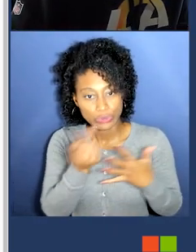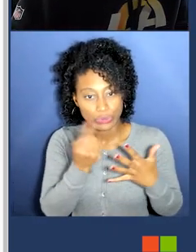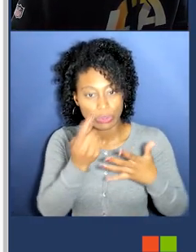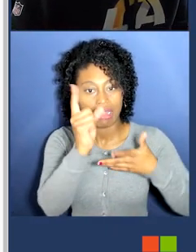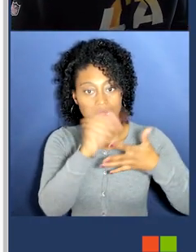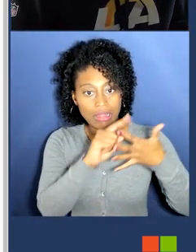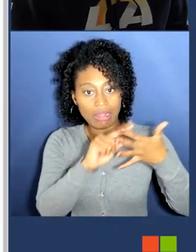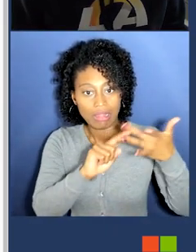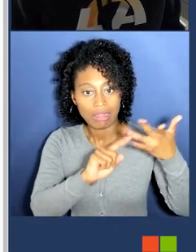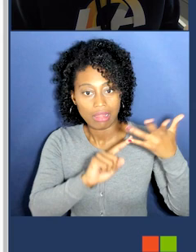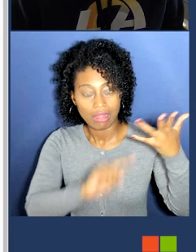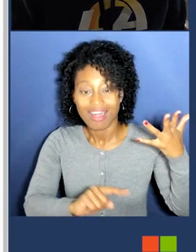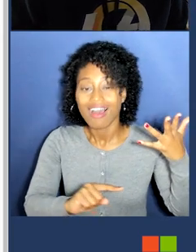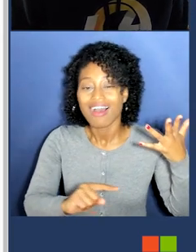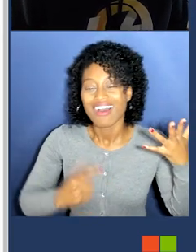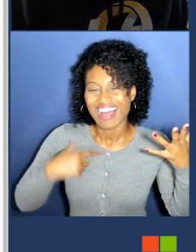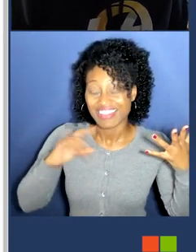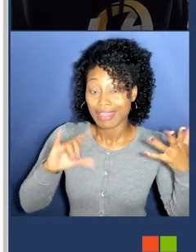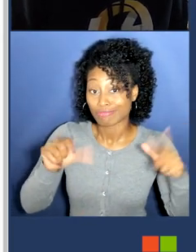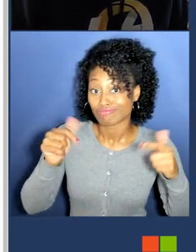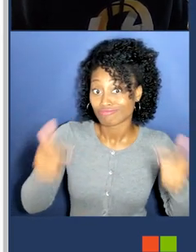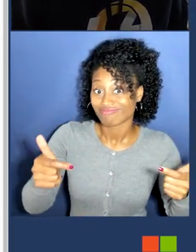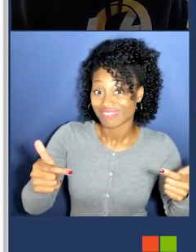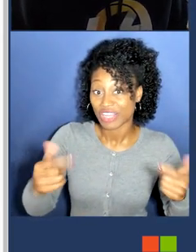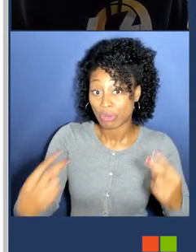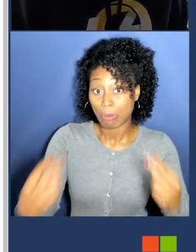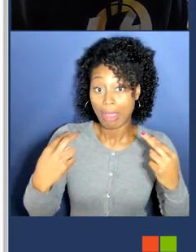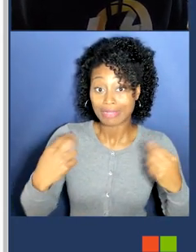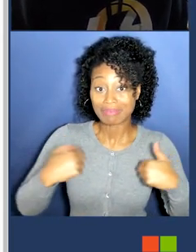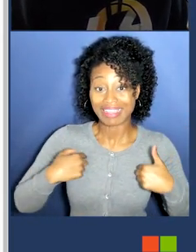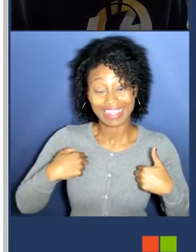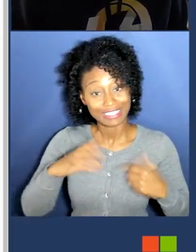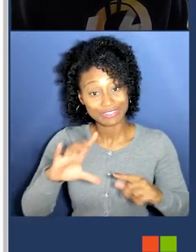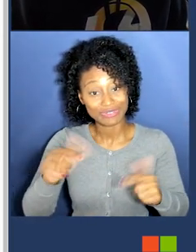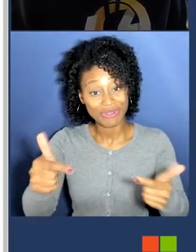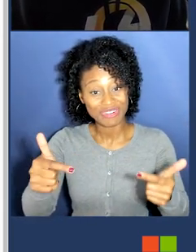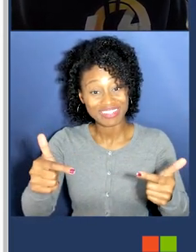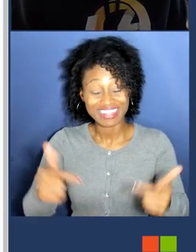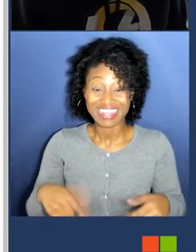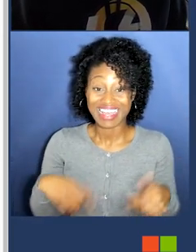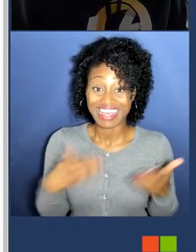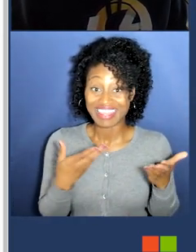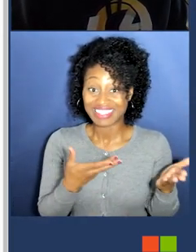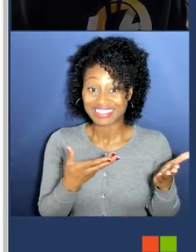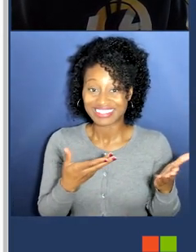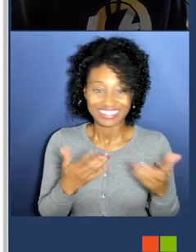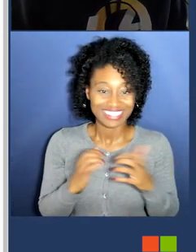discovering problems with it. All right. Yeah, so this is how this works.